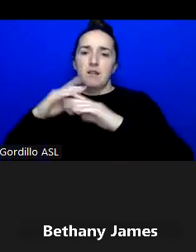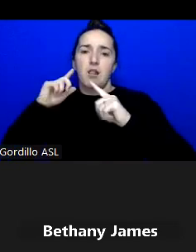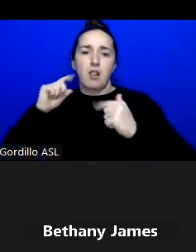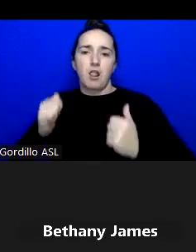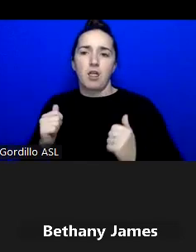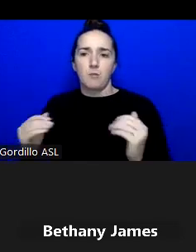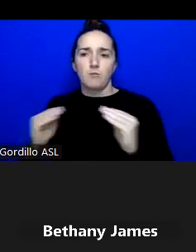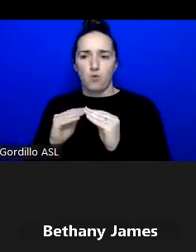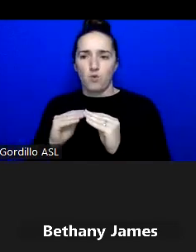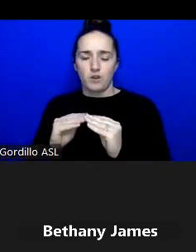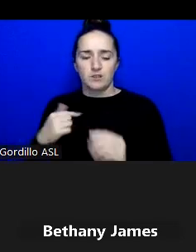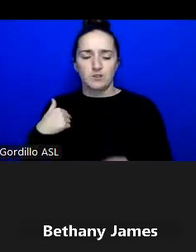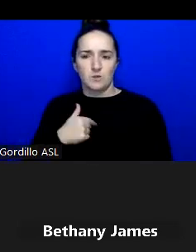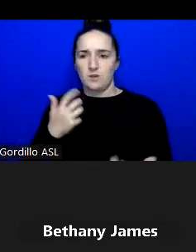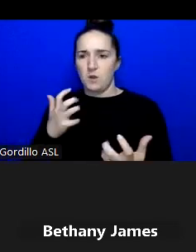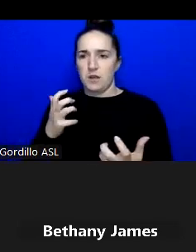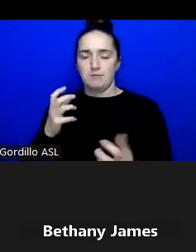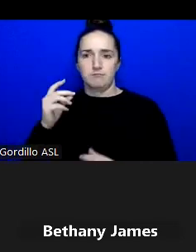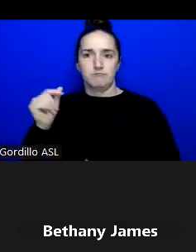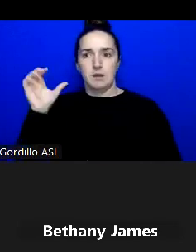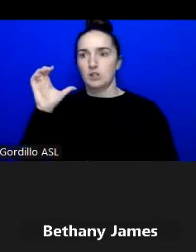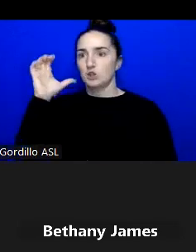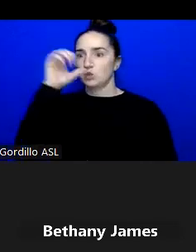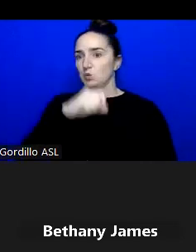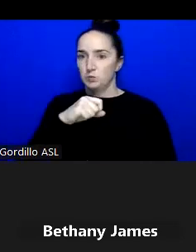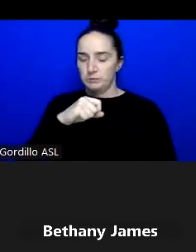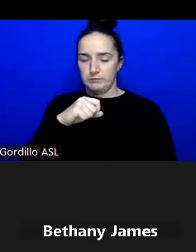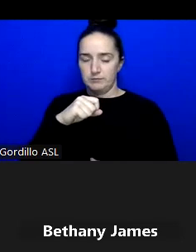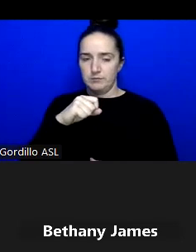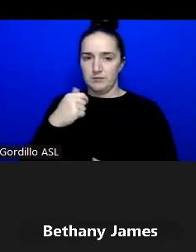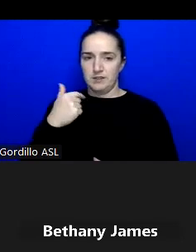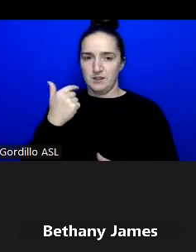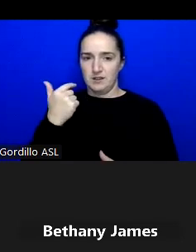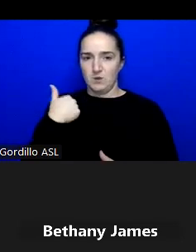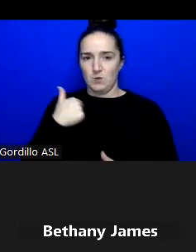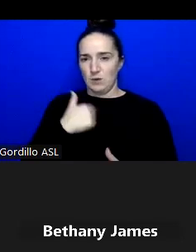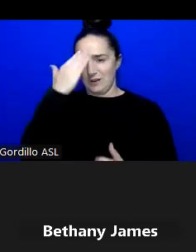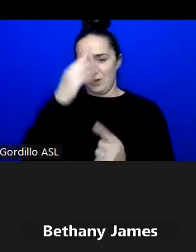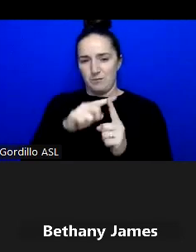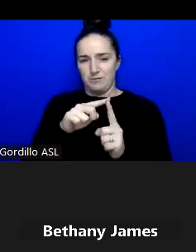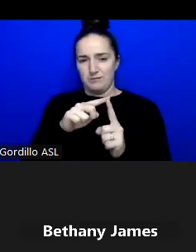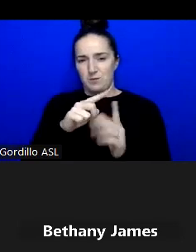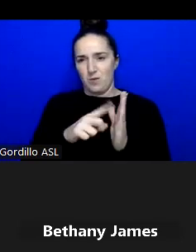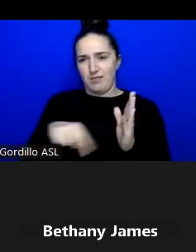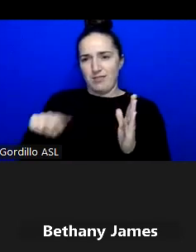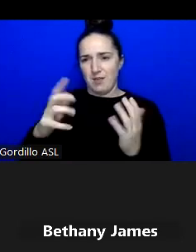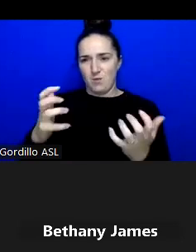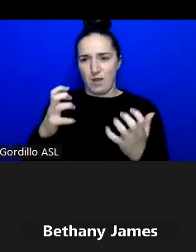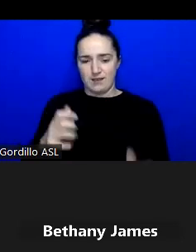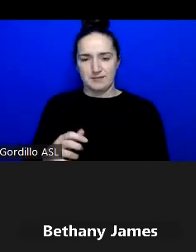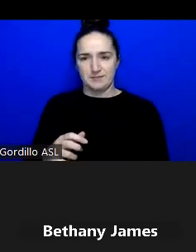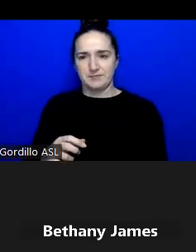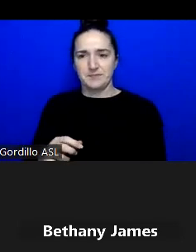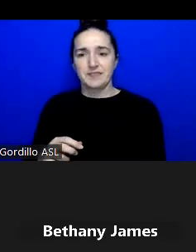assumptions. And something that I think has happened a lot in the past is kind of putting people into a bucket based on where they fall on an